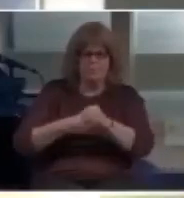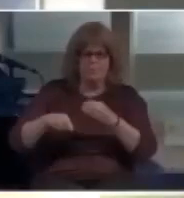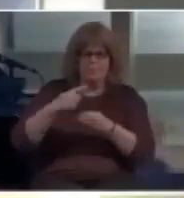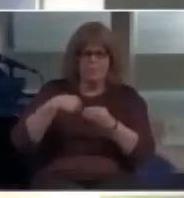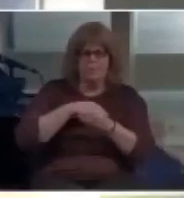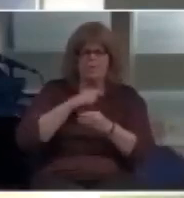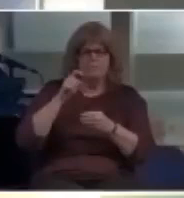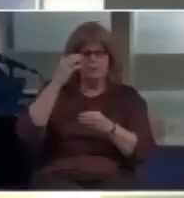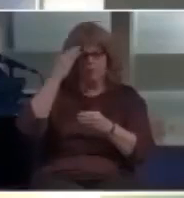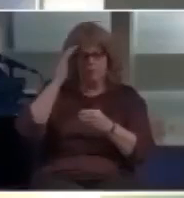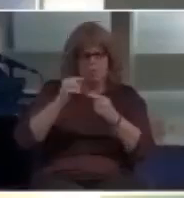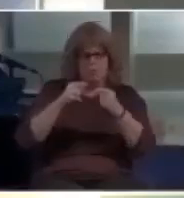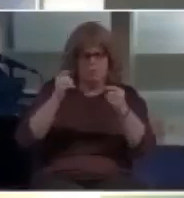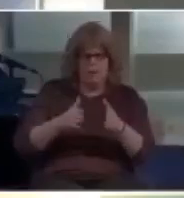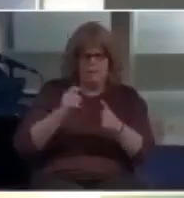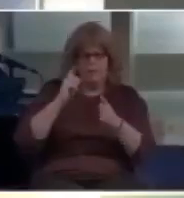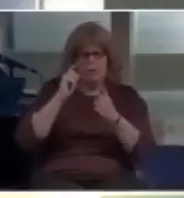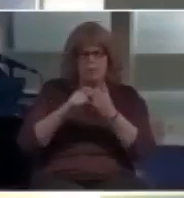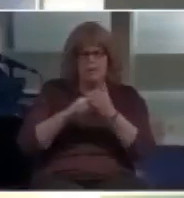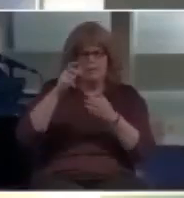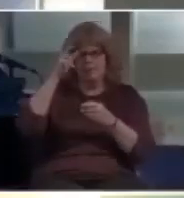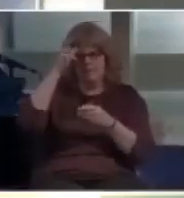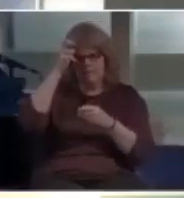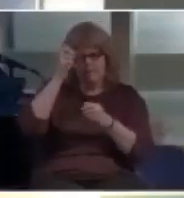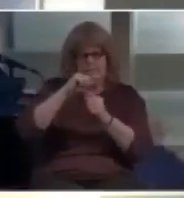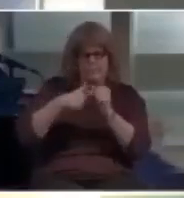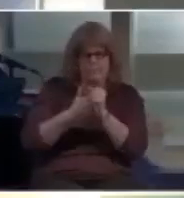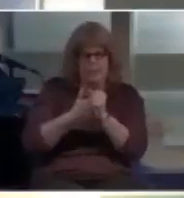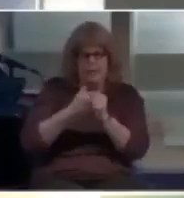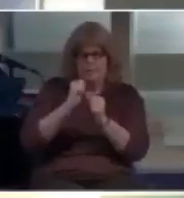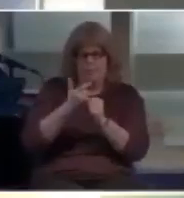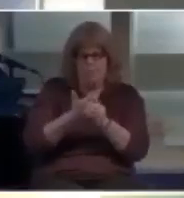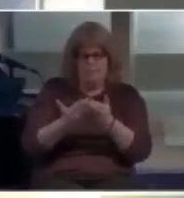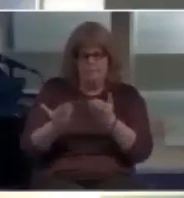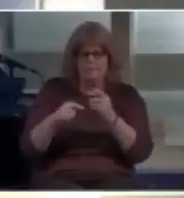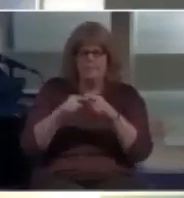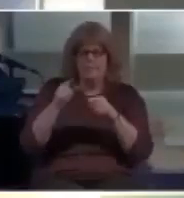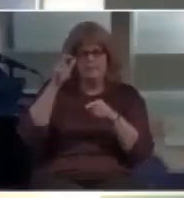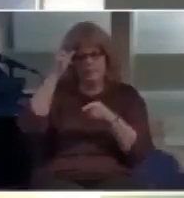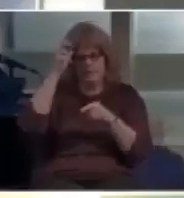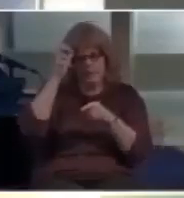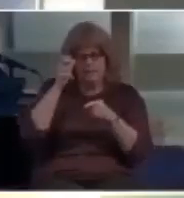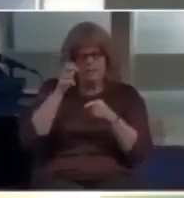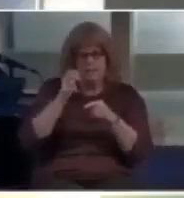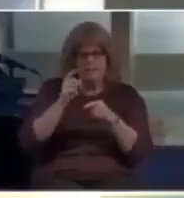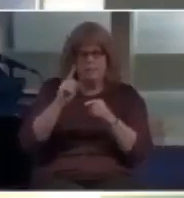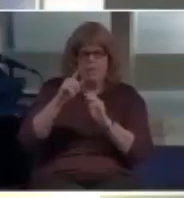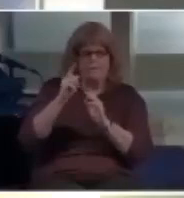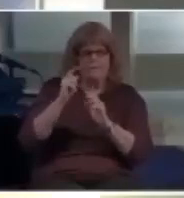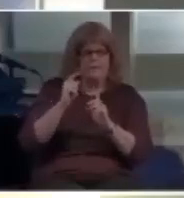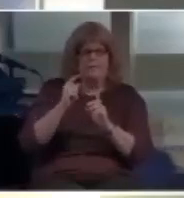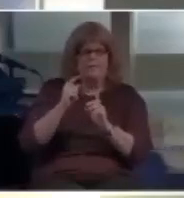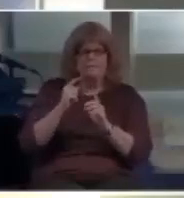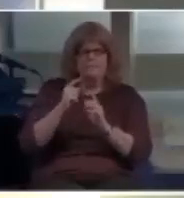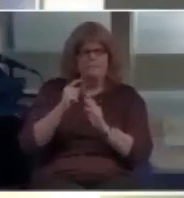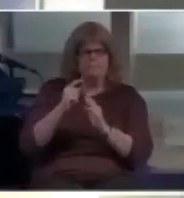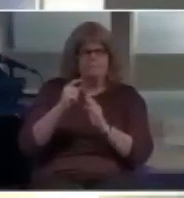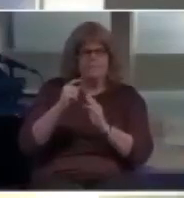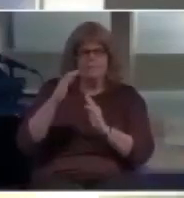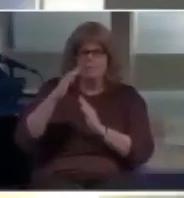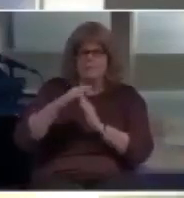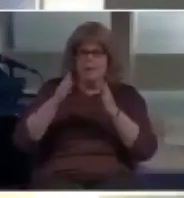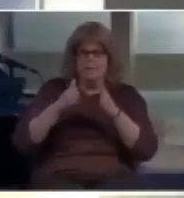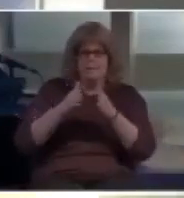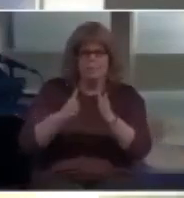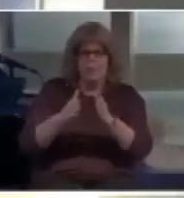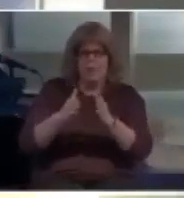knowing our enemy. It's recognizing that Satan is behind all of this, but that Satan, one of his principal vehicles,